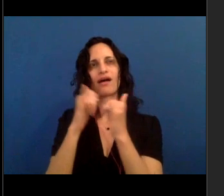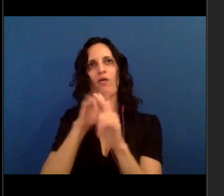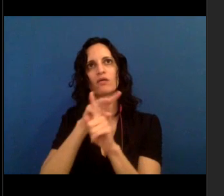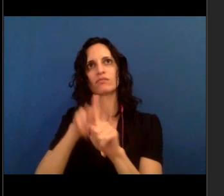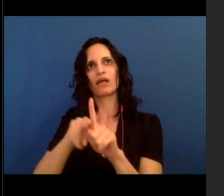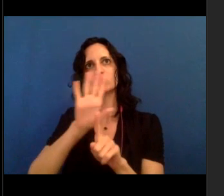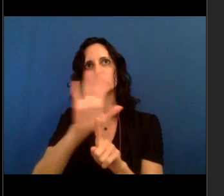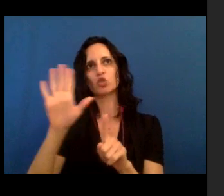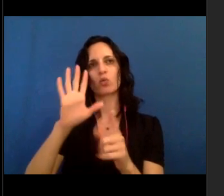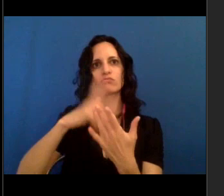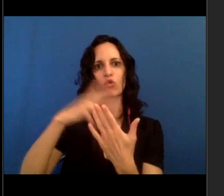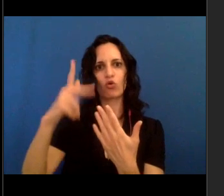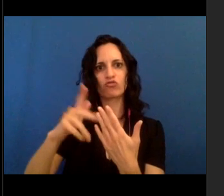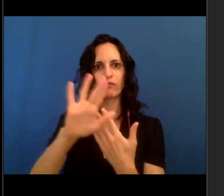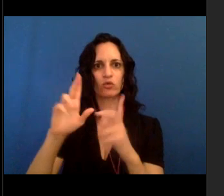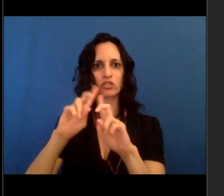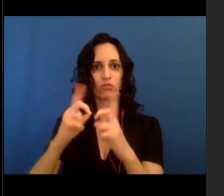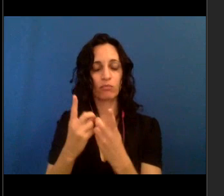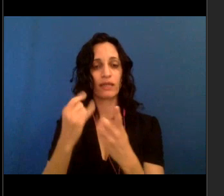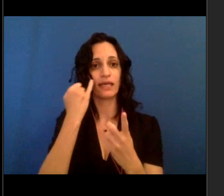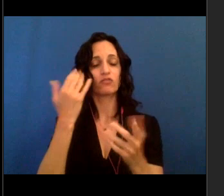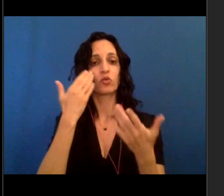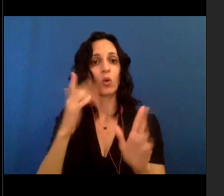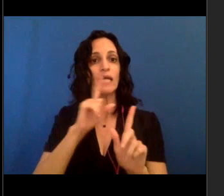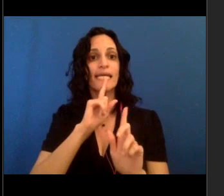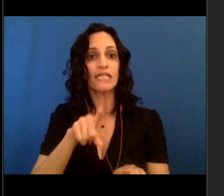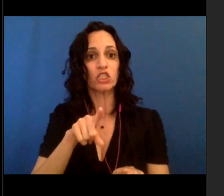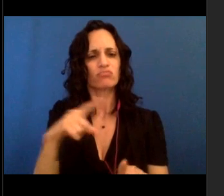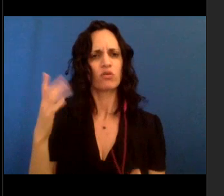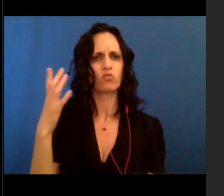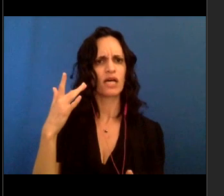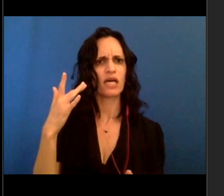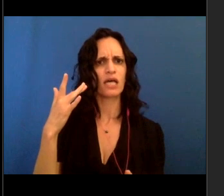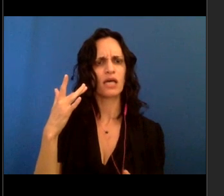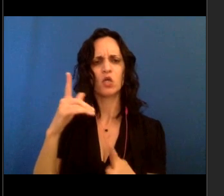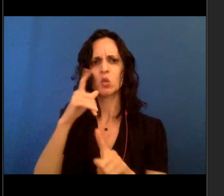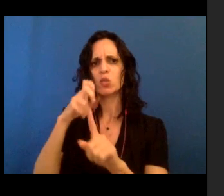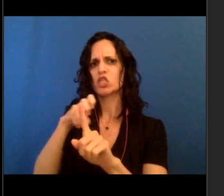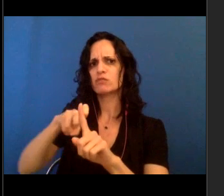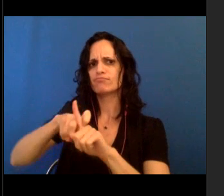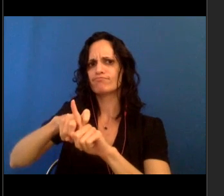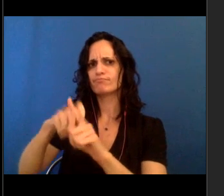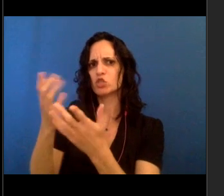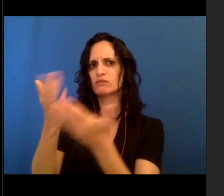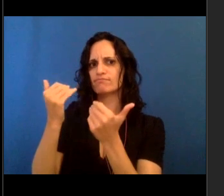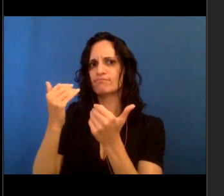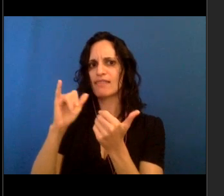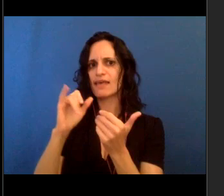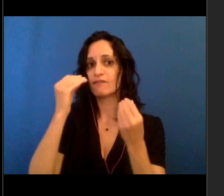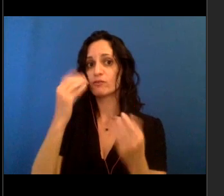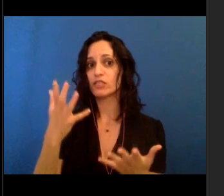know the answers, why is that? Or maybe who can you ask or turn to try to get that information?